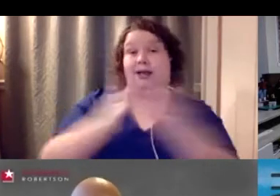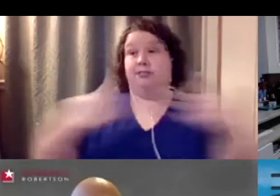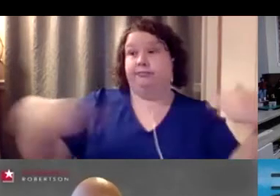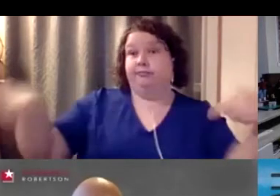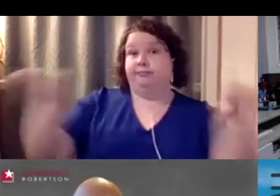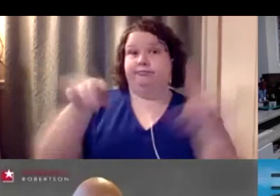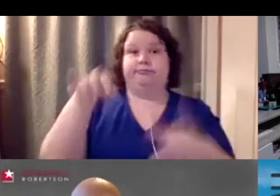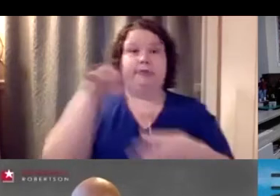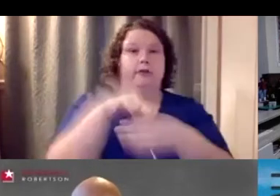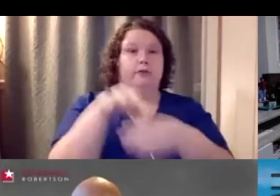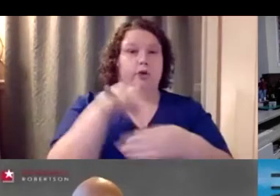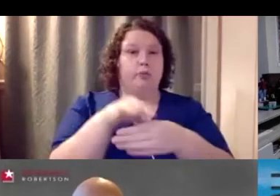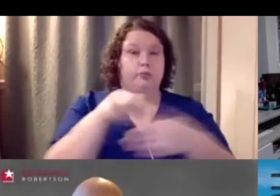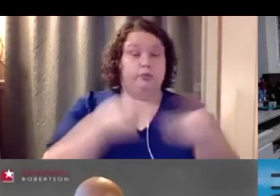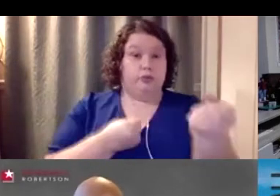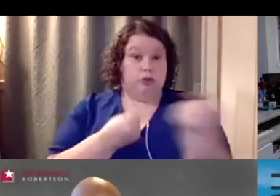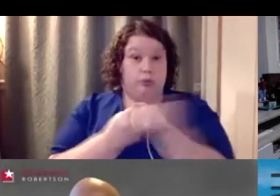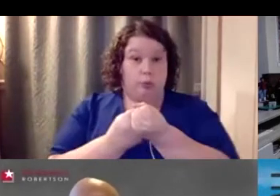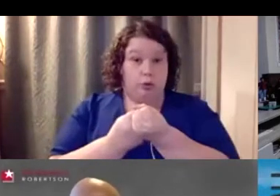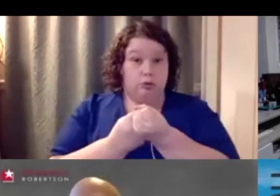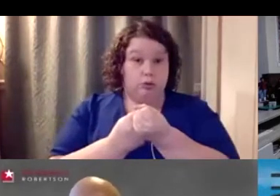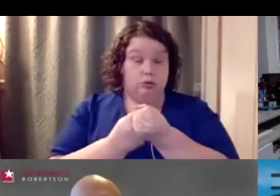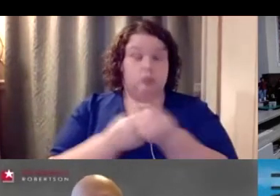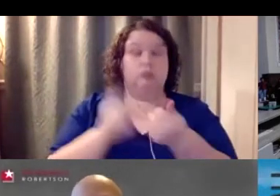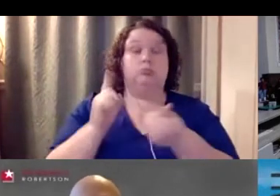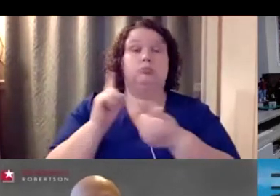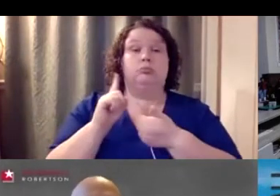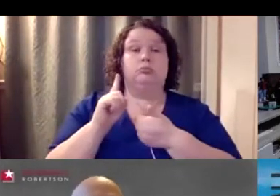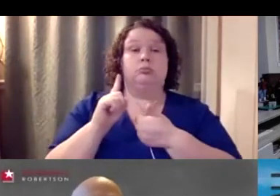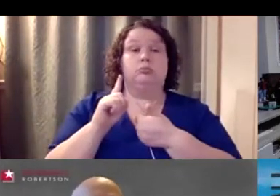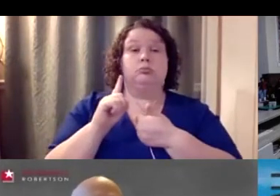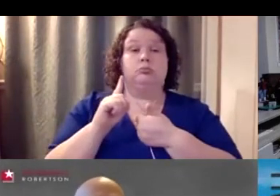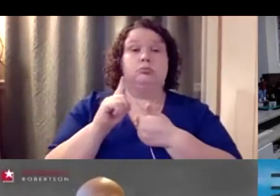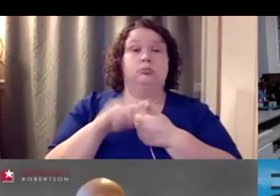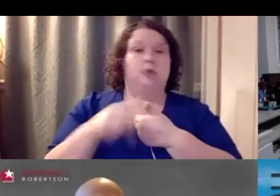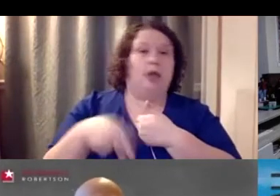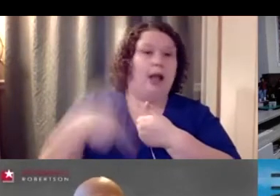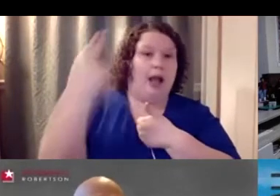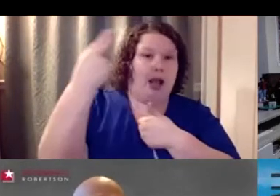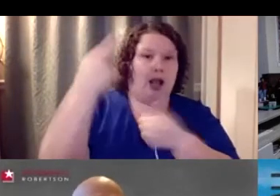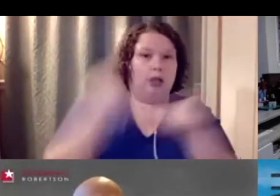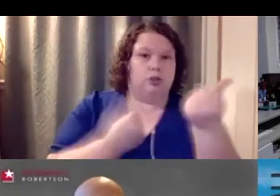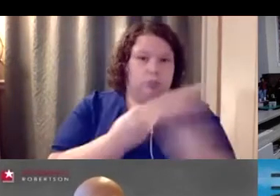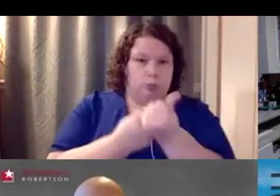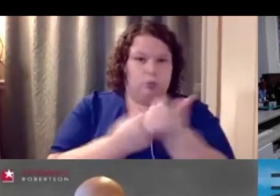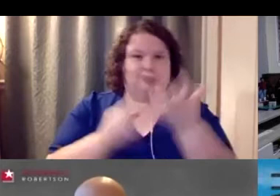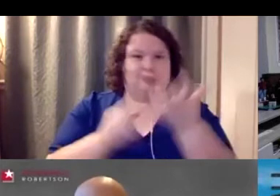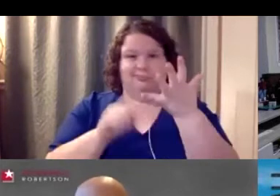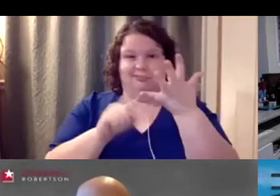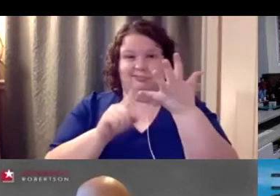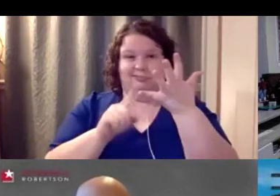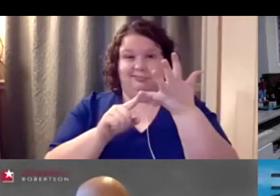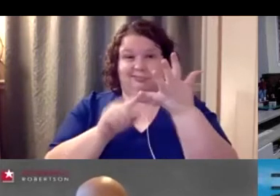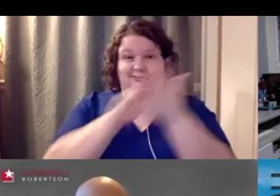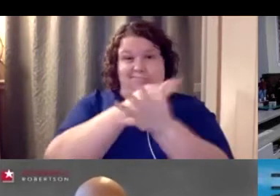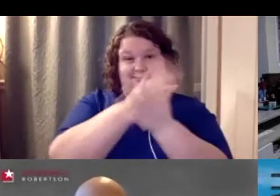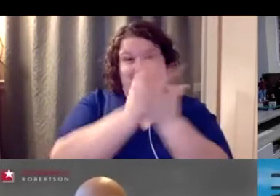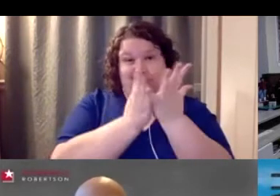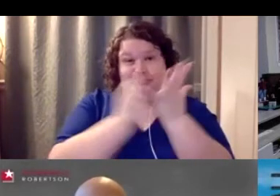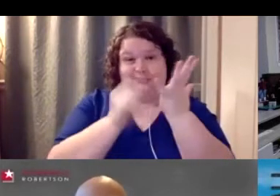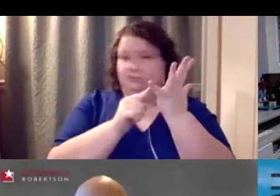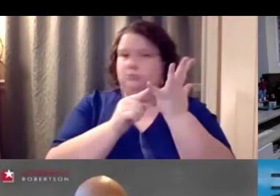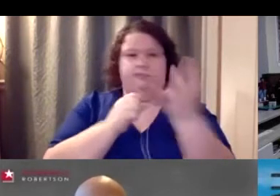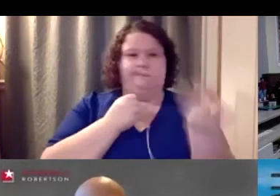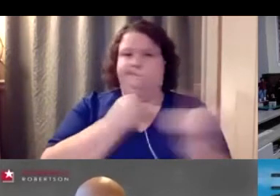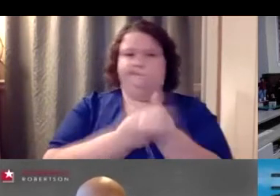they support. Again, the 1 being 1 highly support, and then 5 being you don't support these goals and